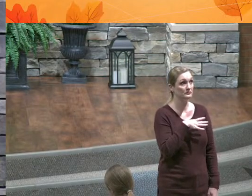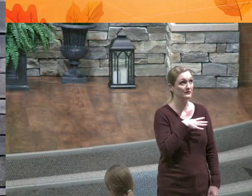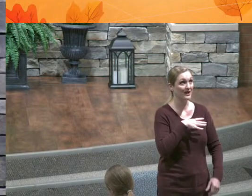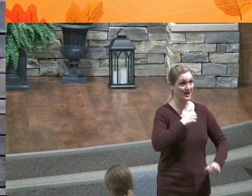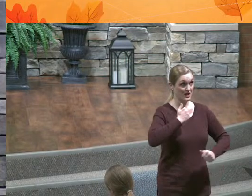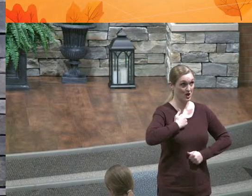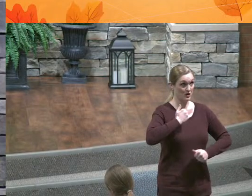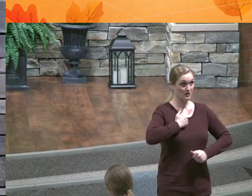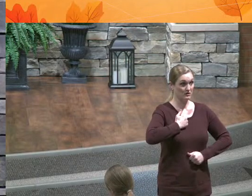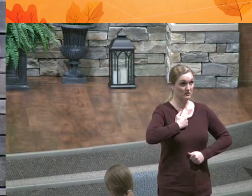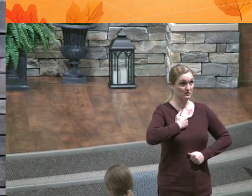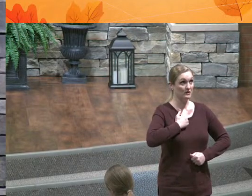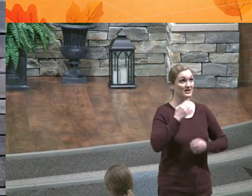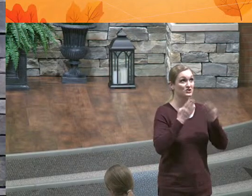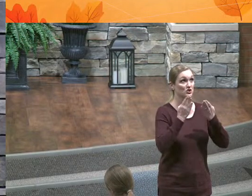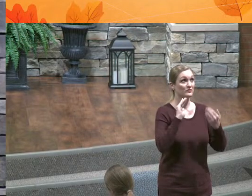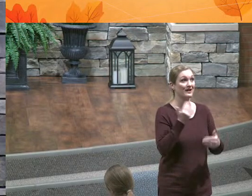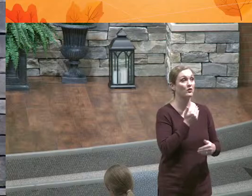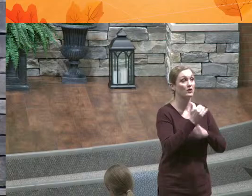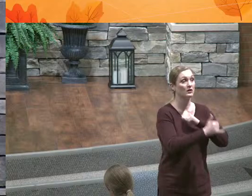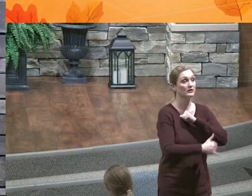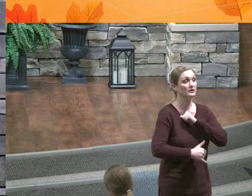in uniform that serve our country.